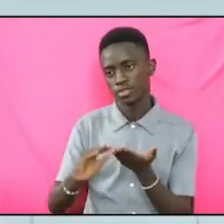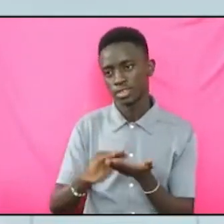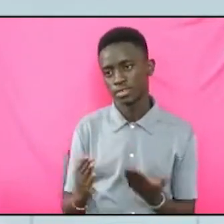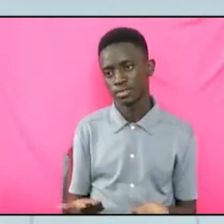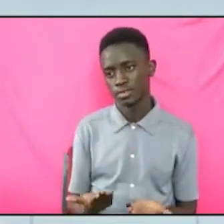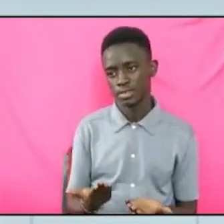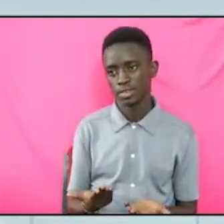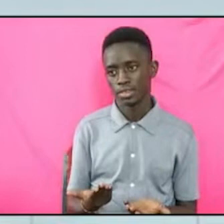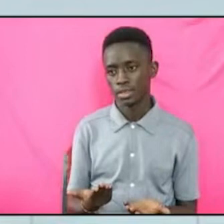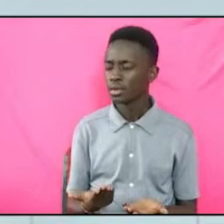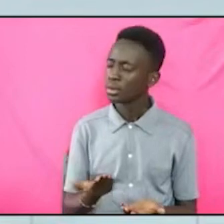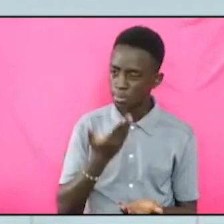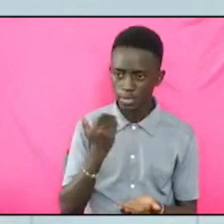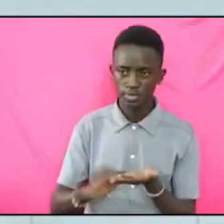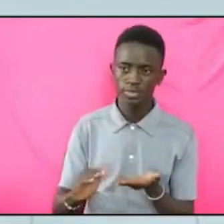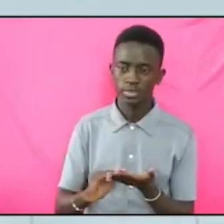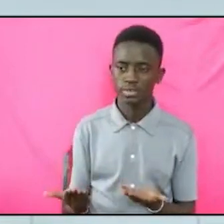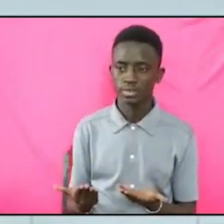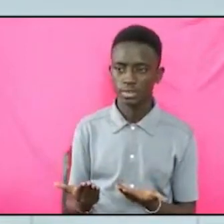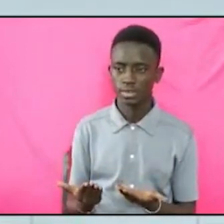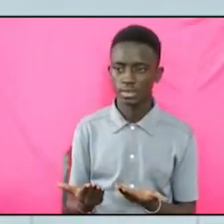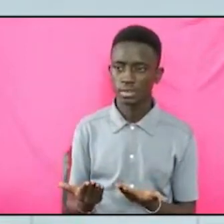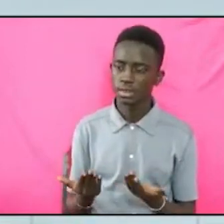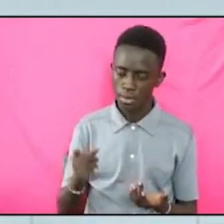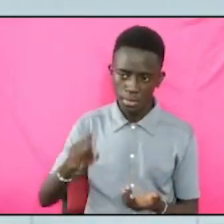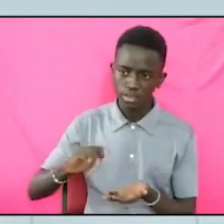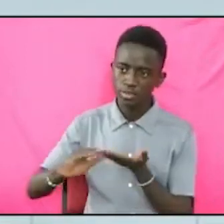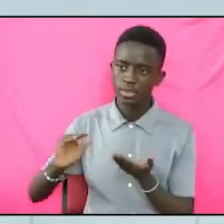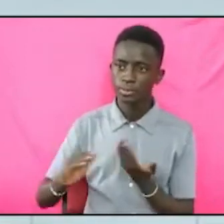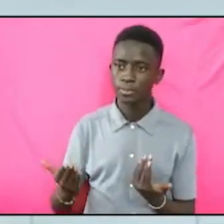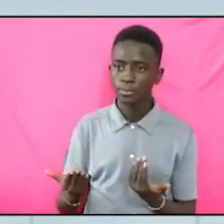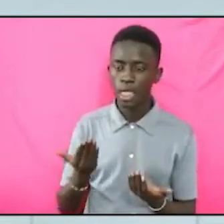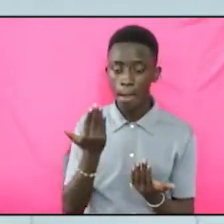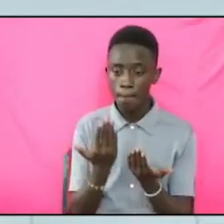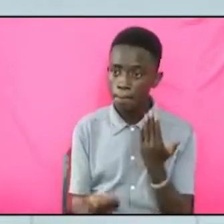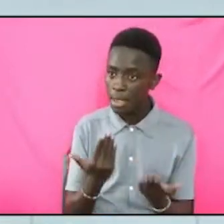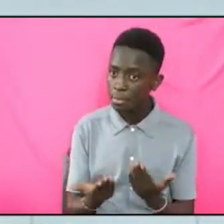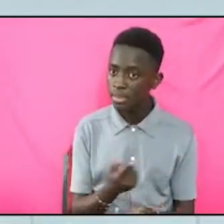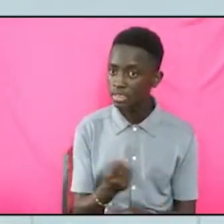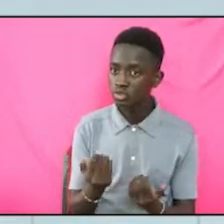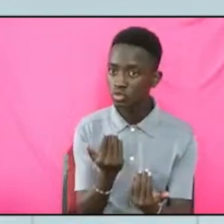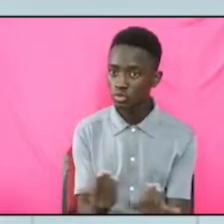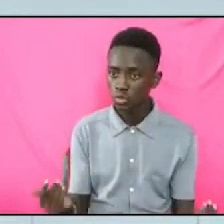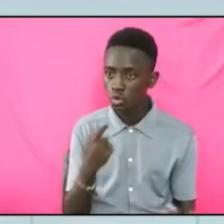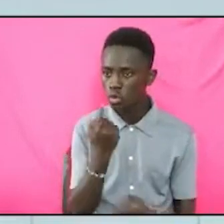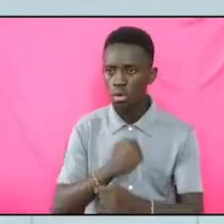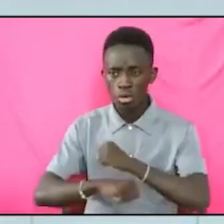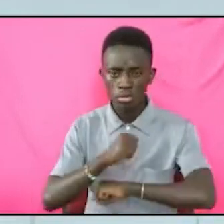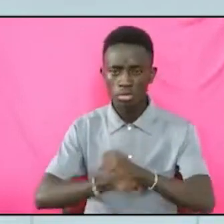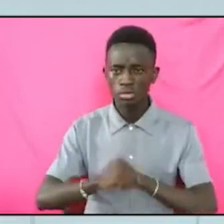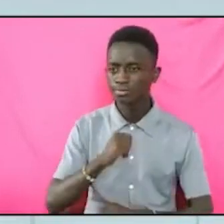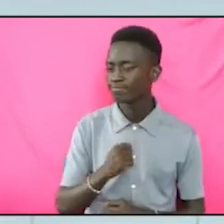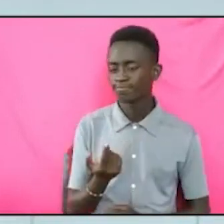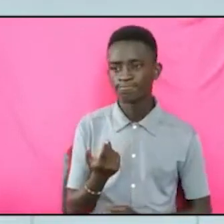tickle. Please forgive. Please forgive. Is it your children who are doing things that give you